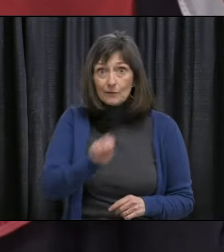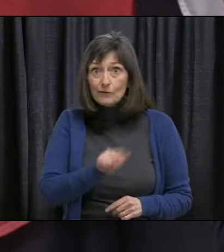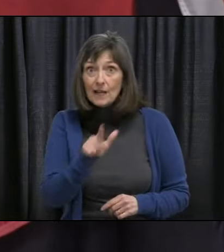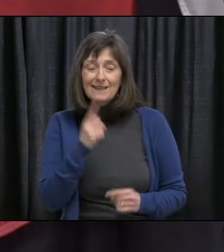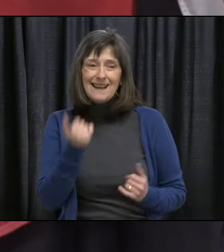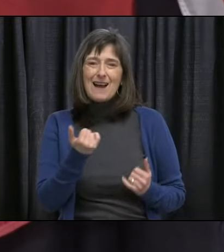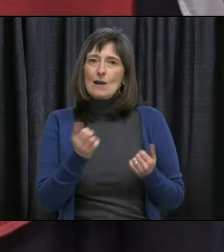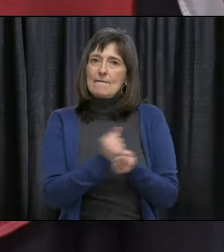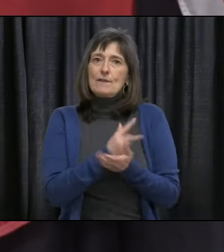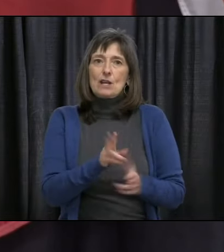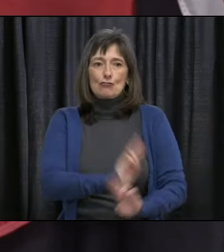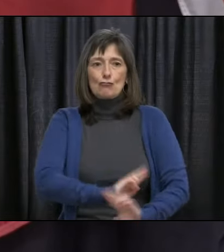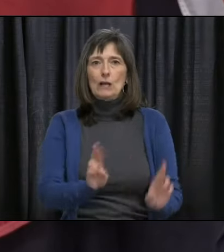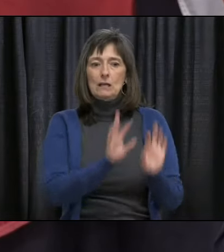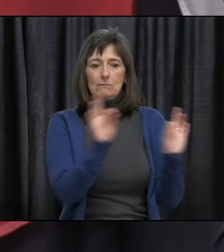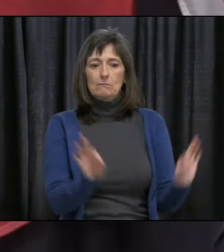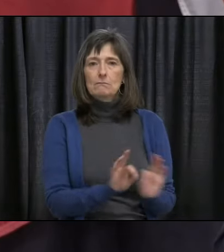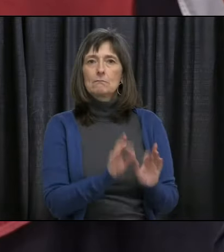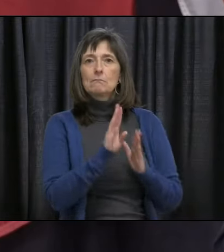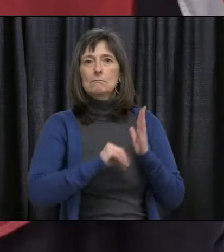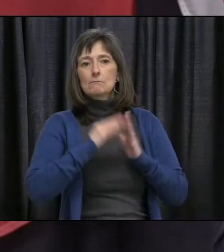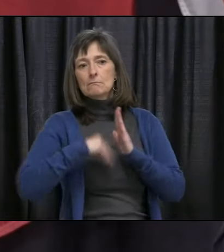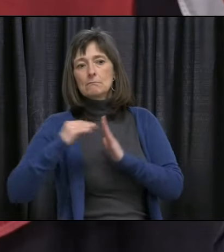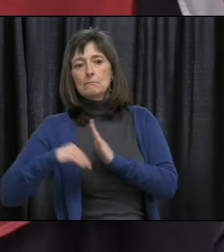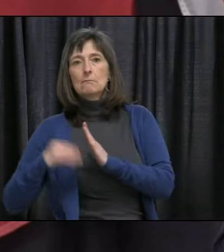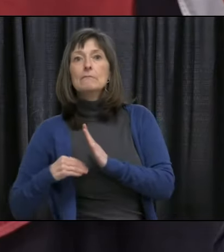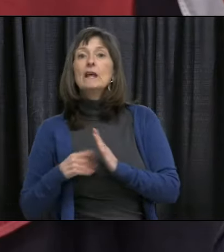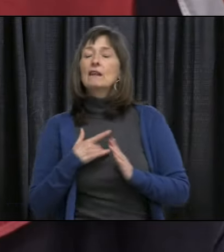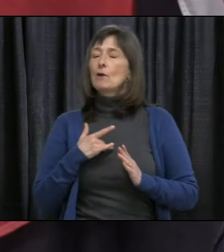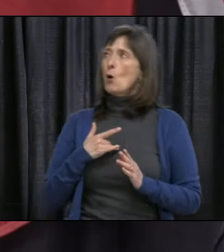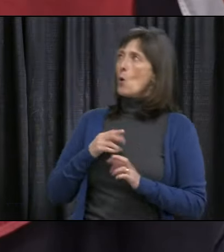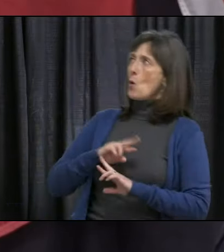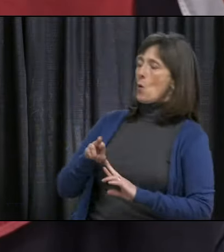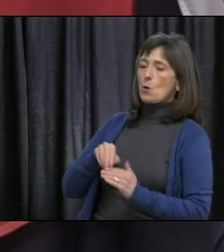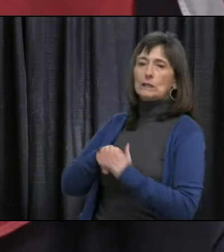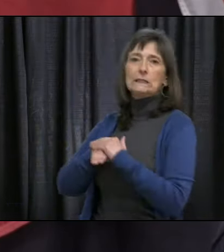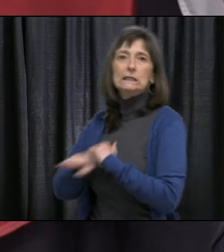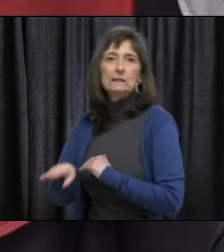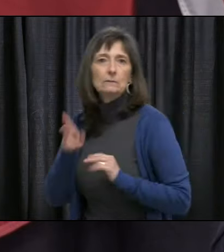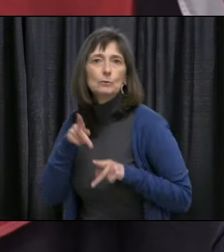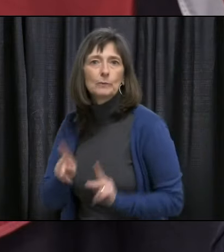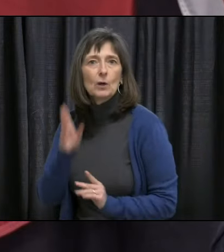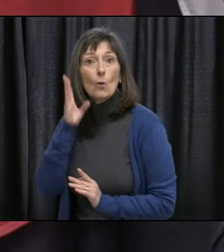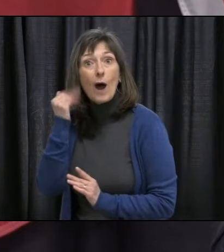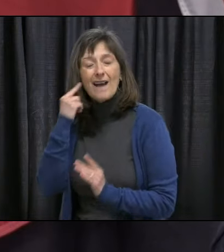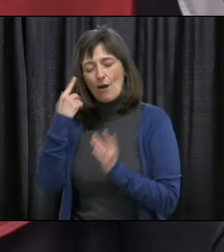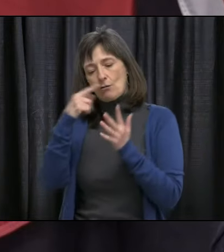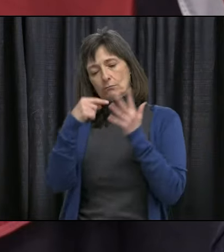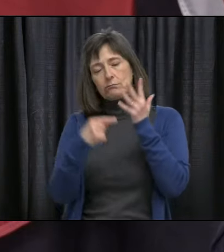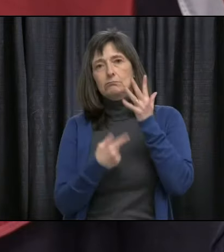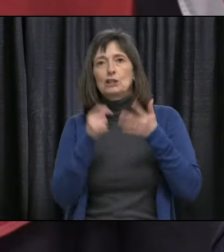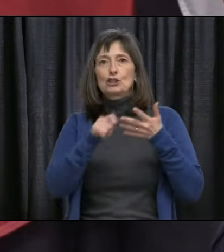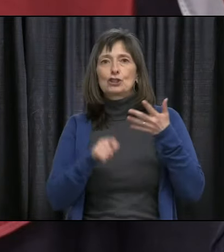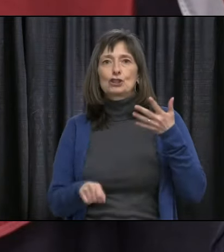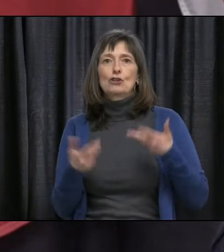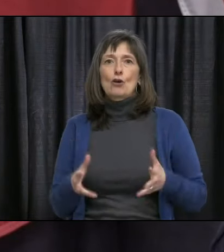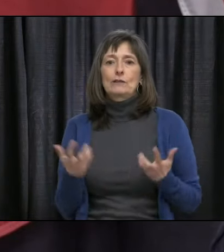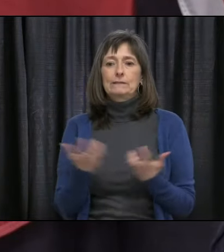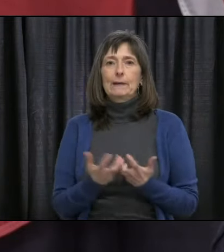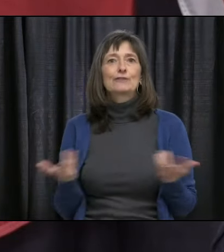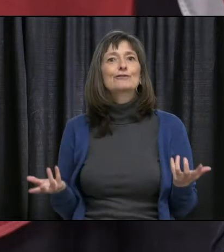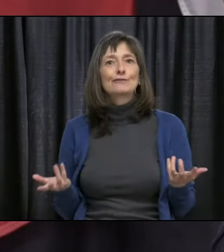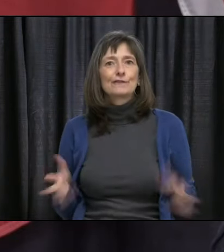that now, with the confidence that they're going to get back into Newfoundland and Labrador because they meet the exemption criteria. So I know